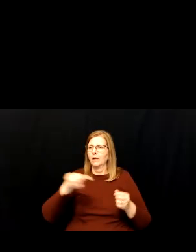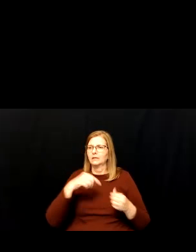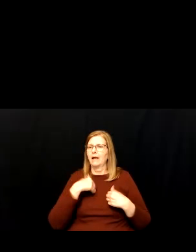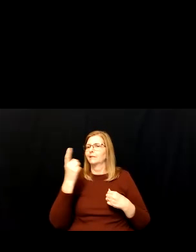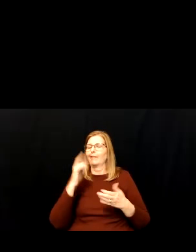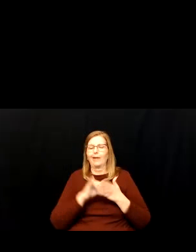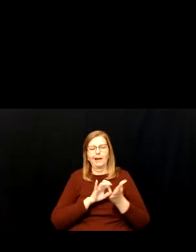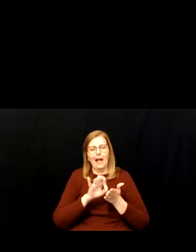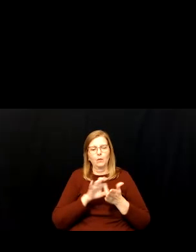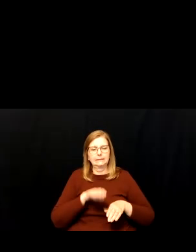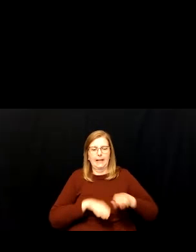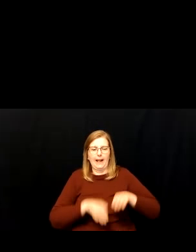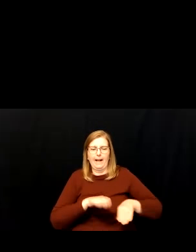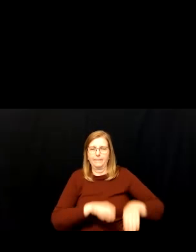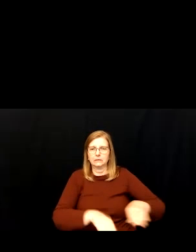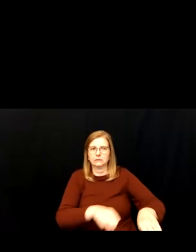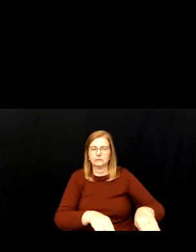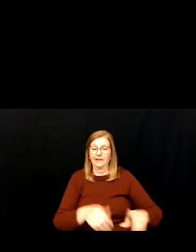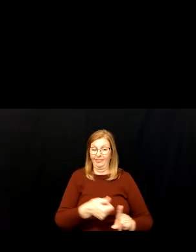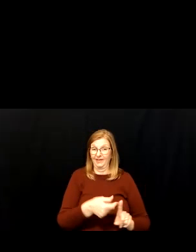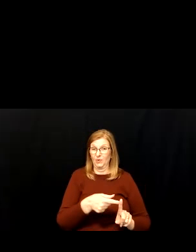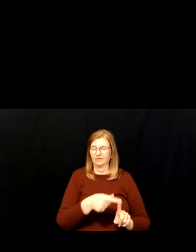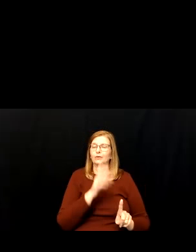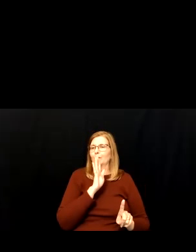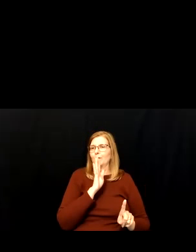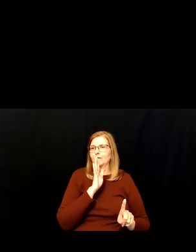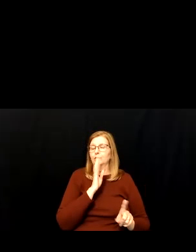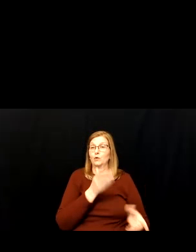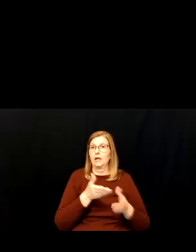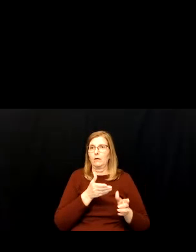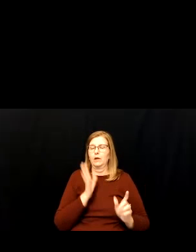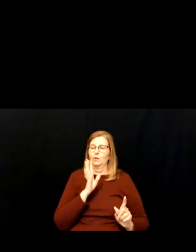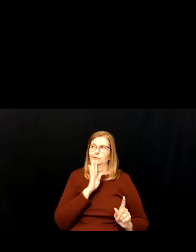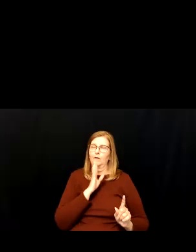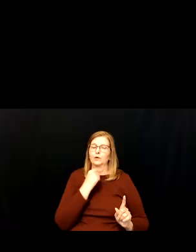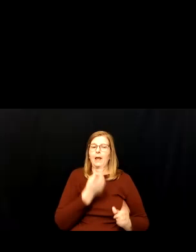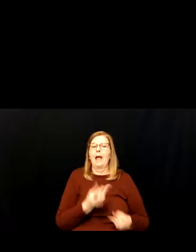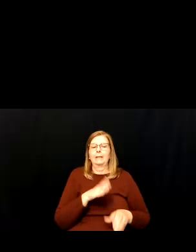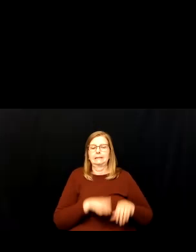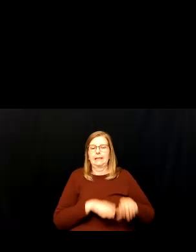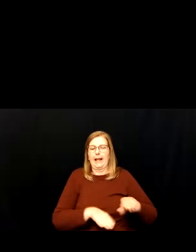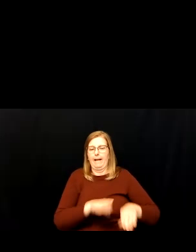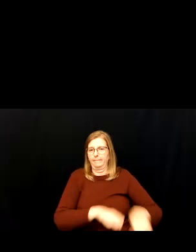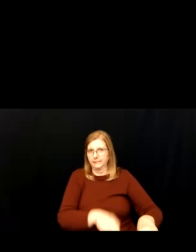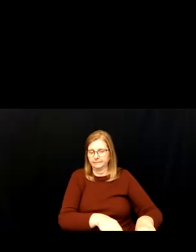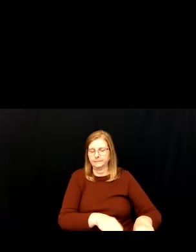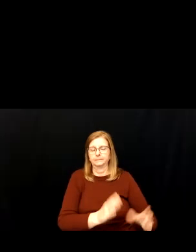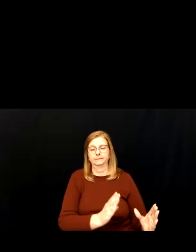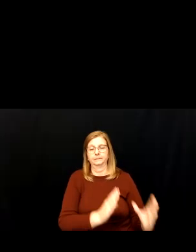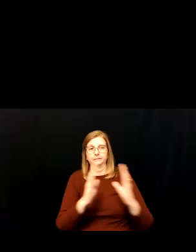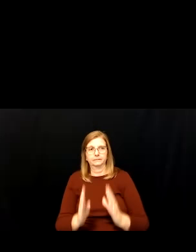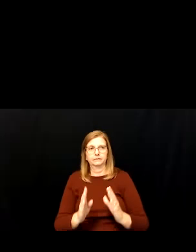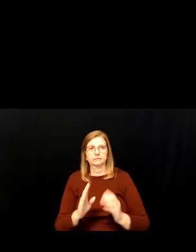steps? This is a talking one that you carry, and it will tell you how many steps you've taken. Next to it are